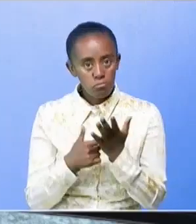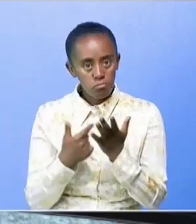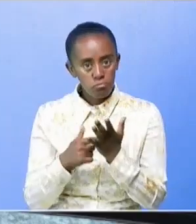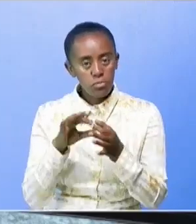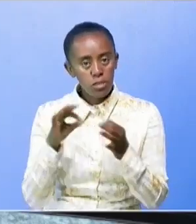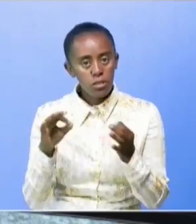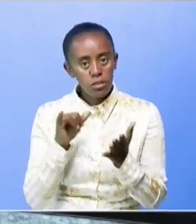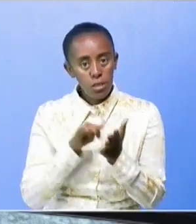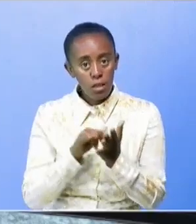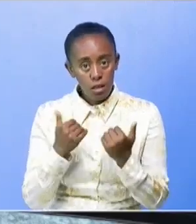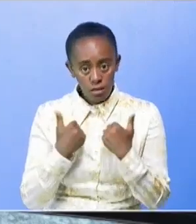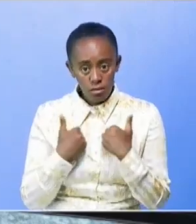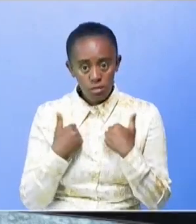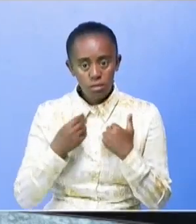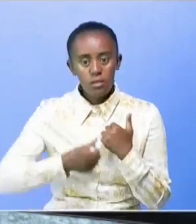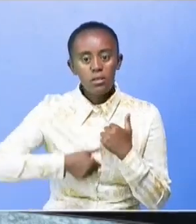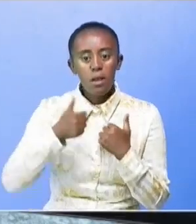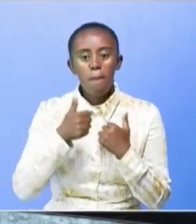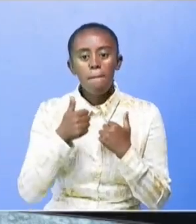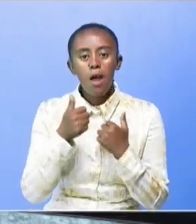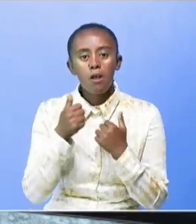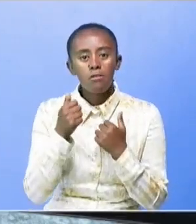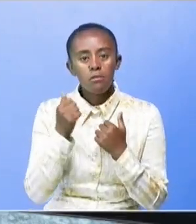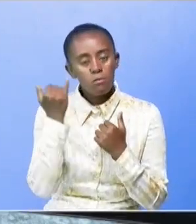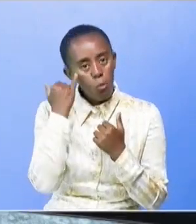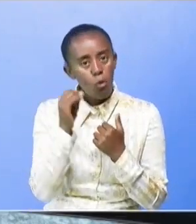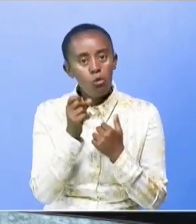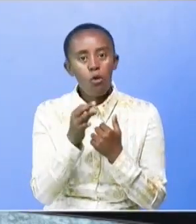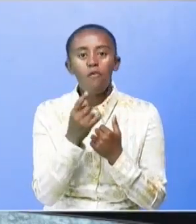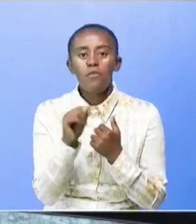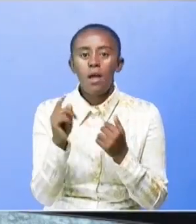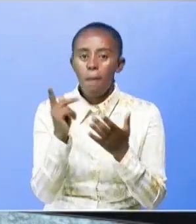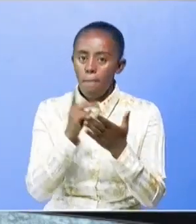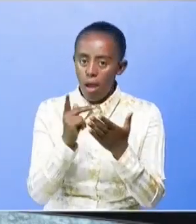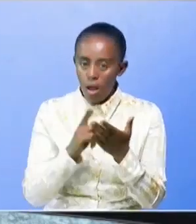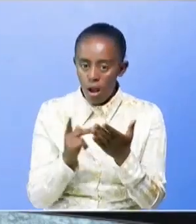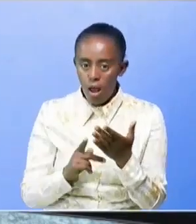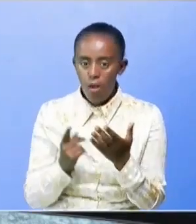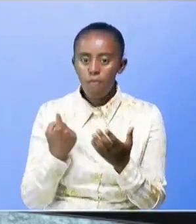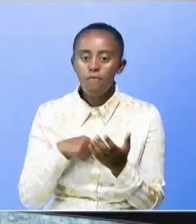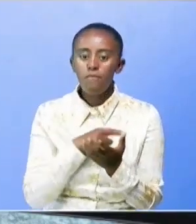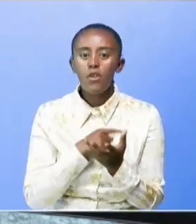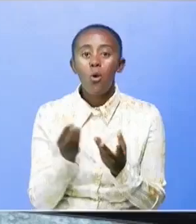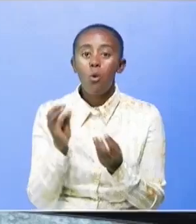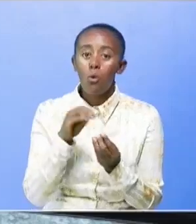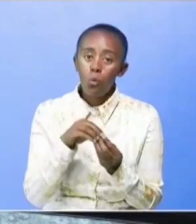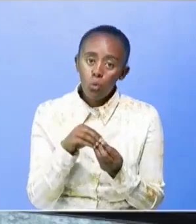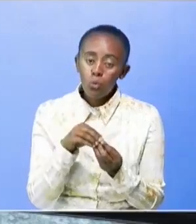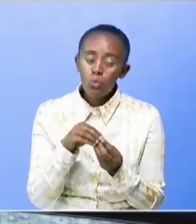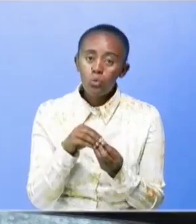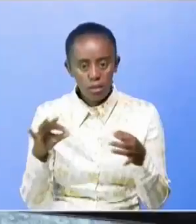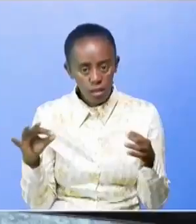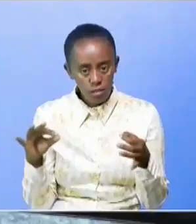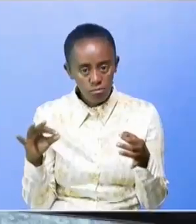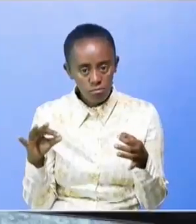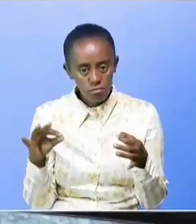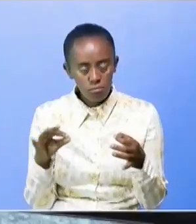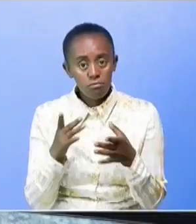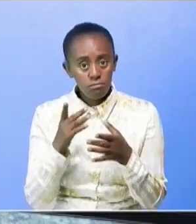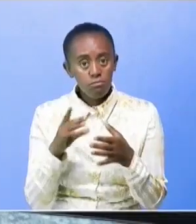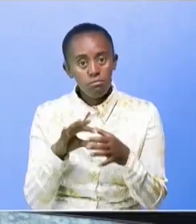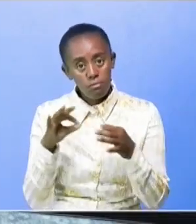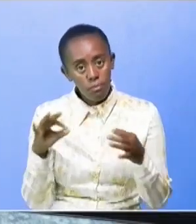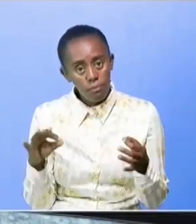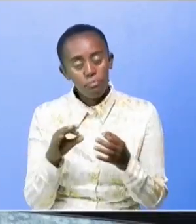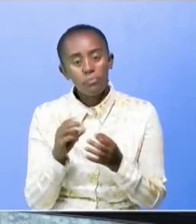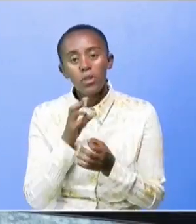that has the main point of the paragraph. We also said supporting sentences